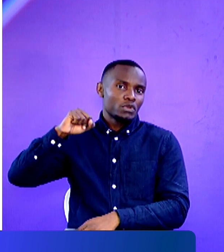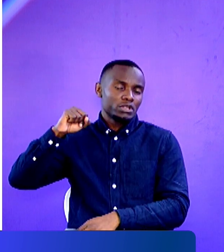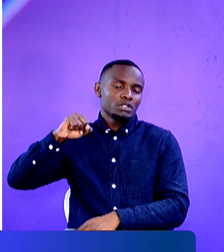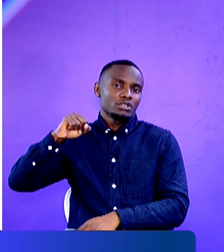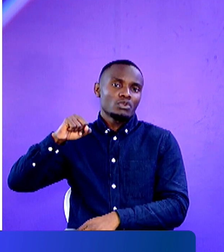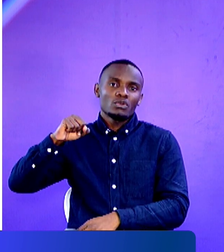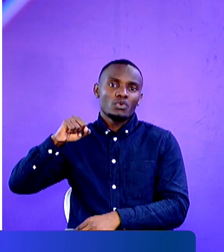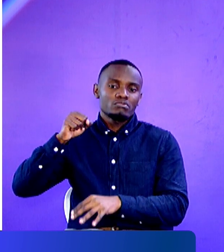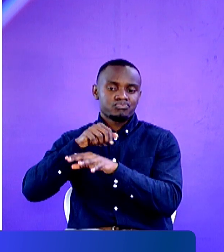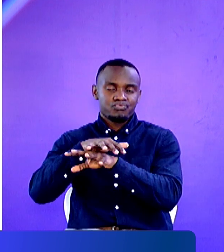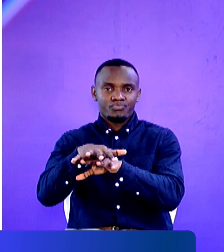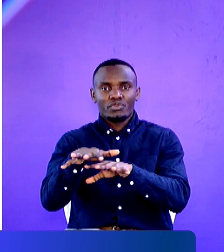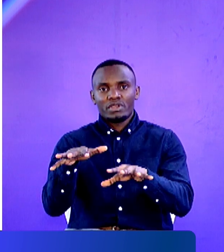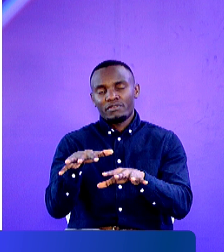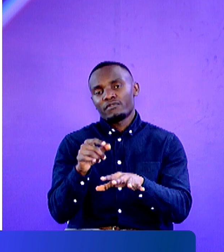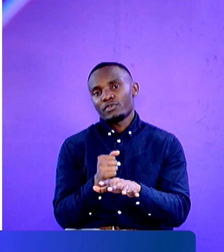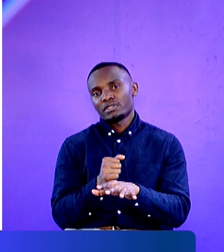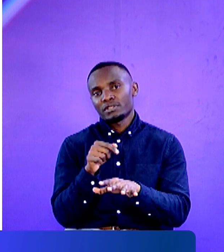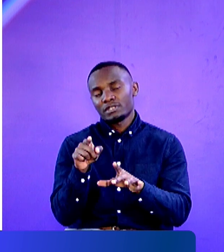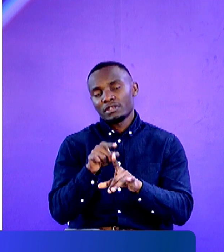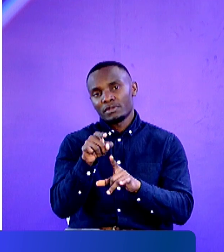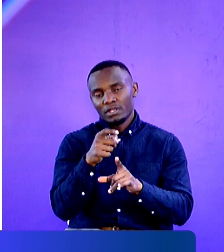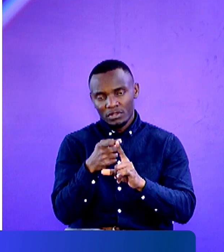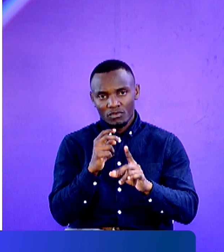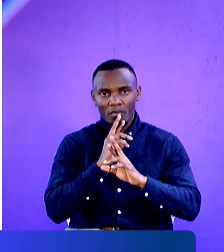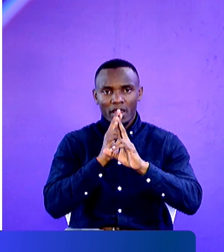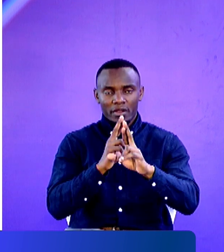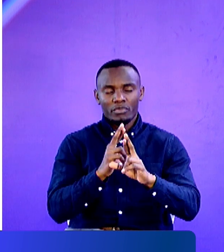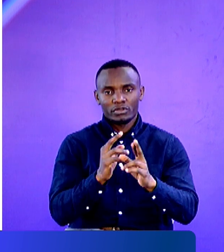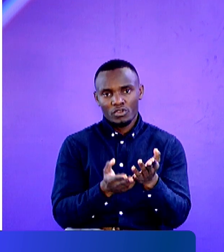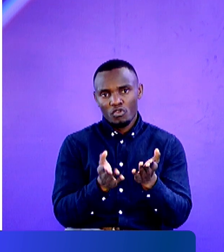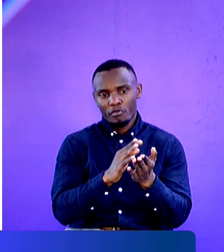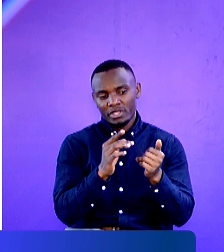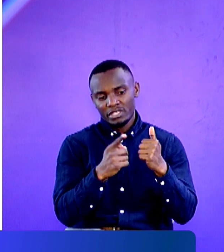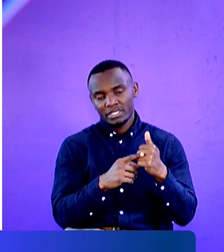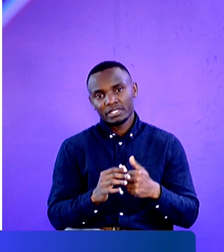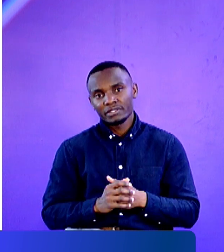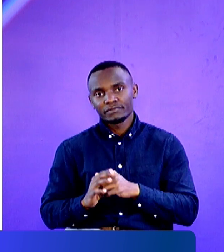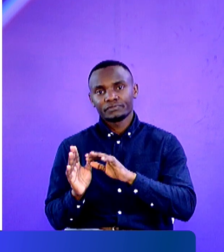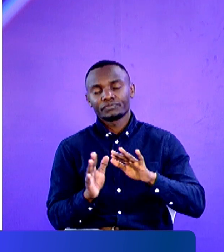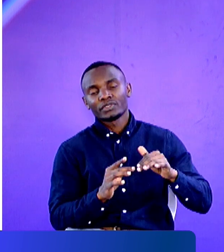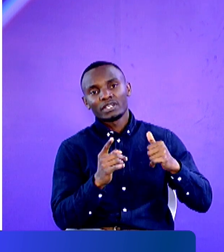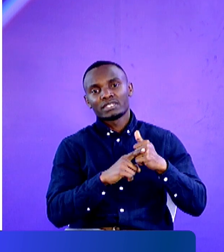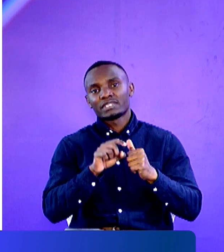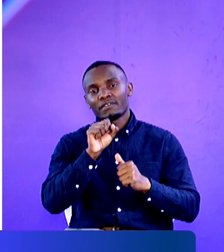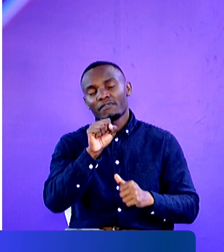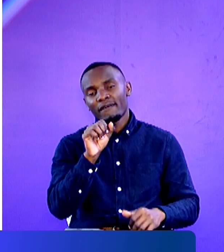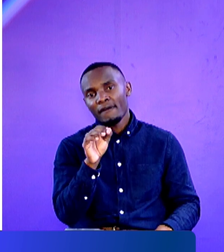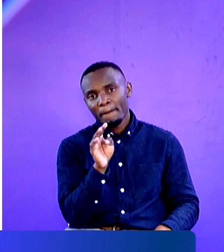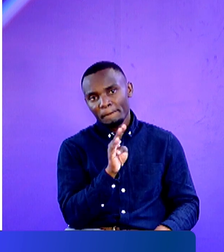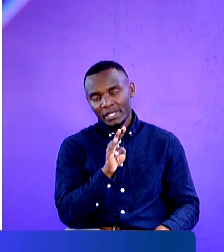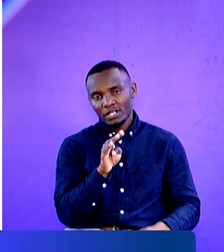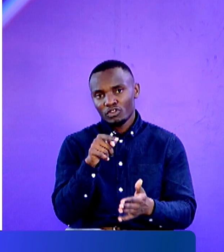new report. That is on page 6 of the Daily Standard. And 65 billion debt cripples a health